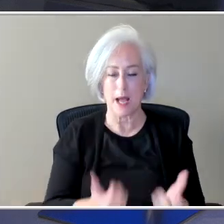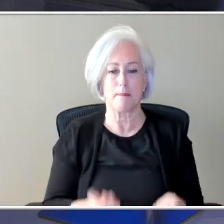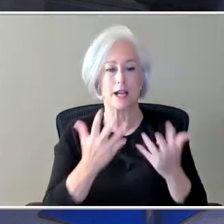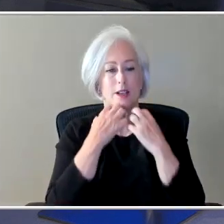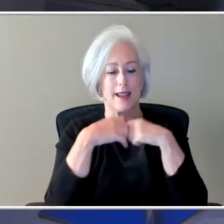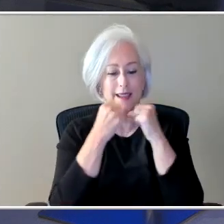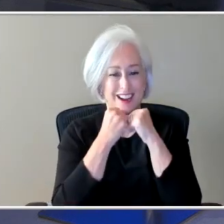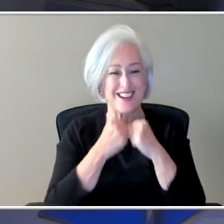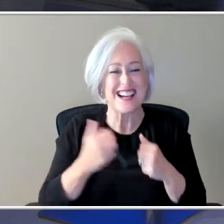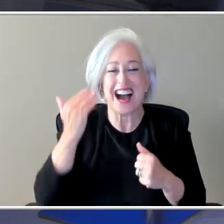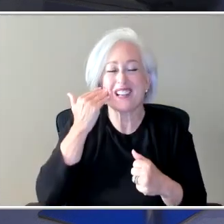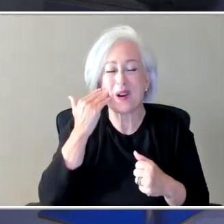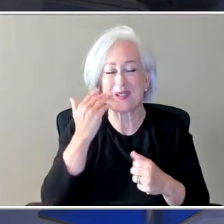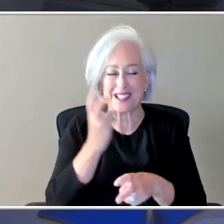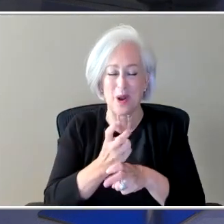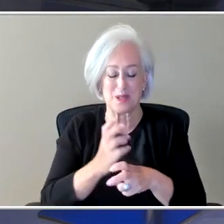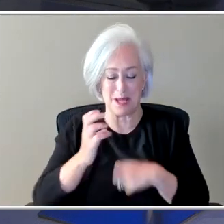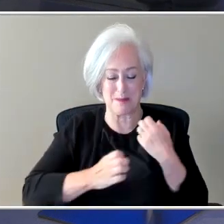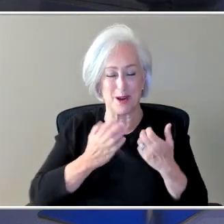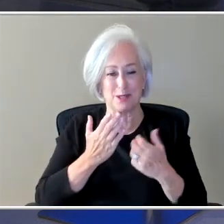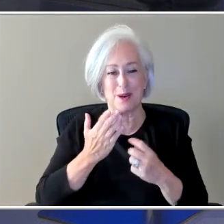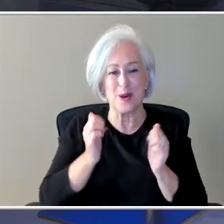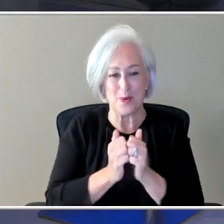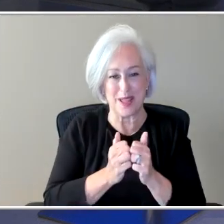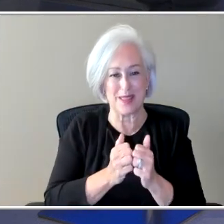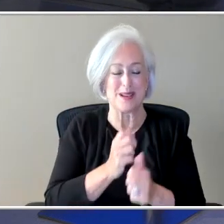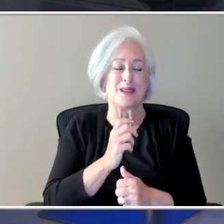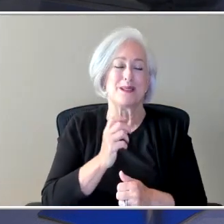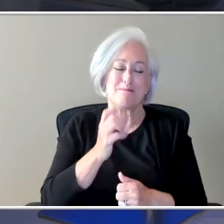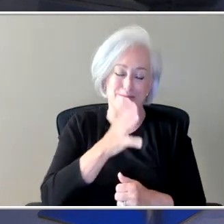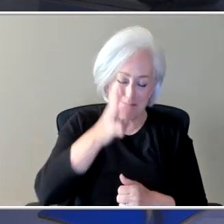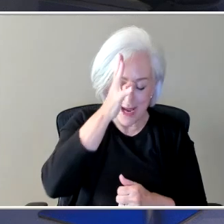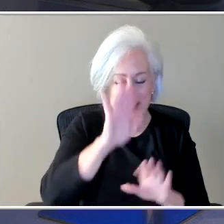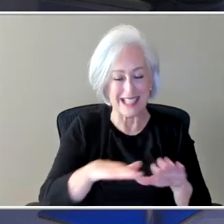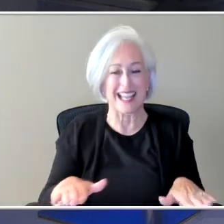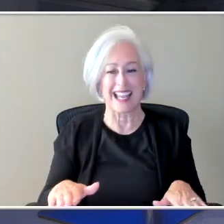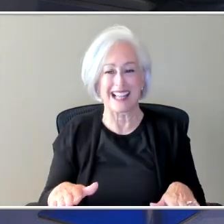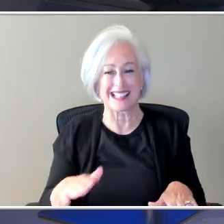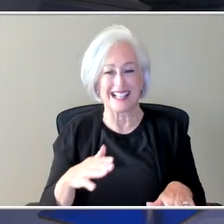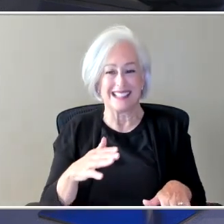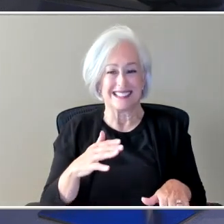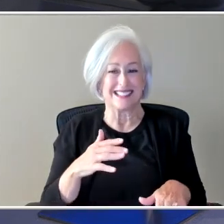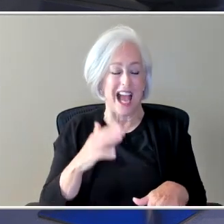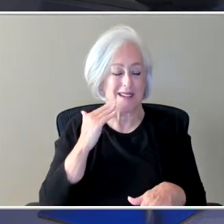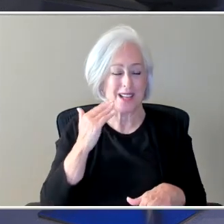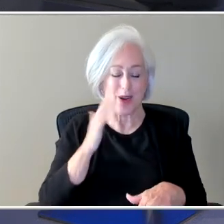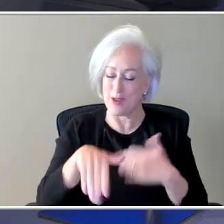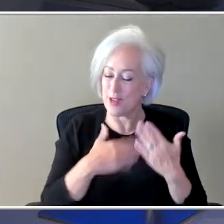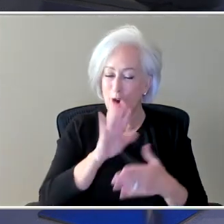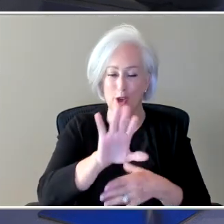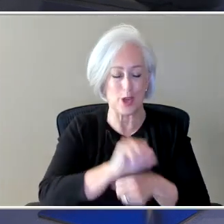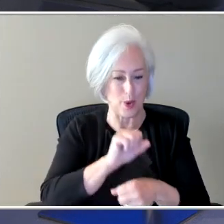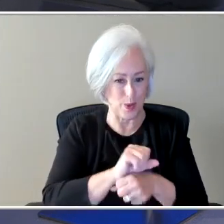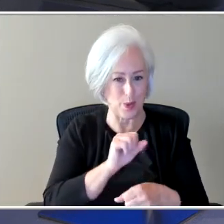in front of parents and kids, so I'm glad you could come here and show your emotion, because I kind of release that out with all the work you're doing behind the scenes